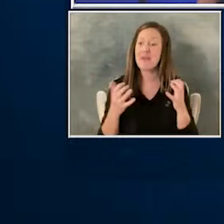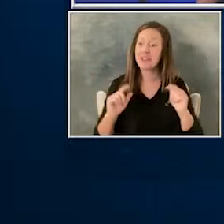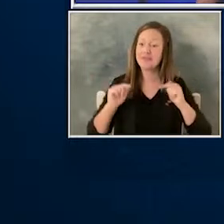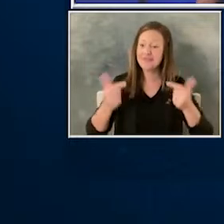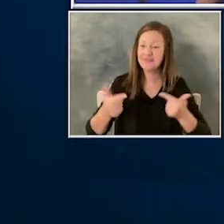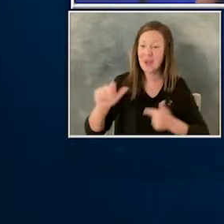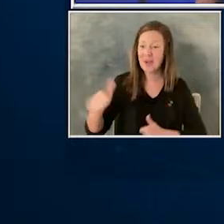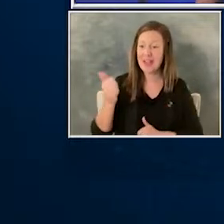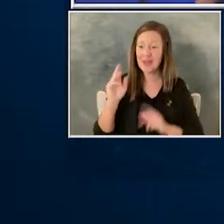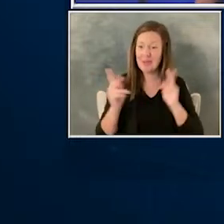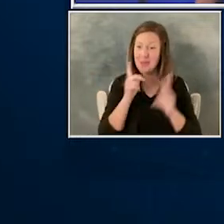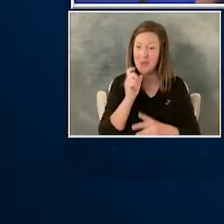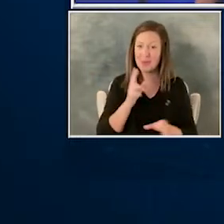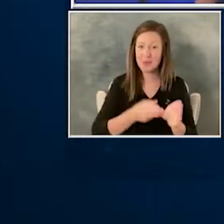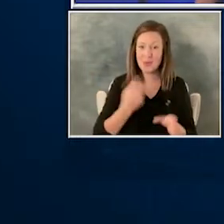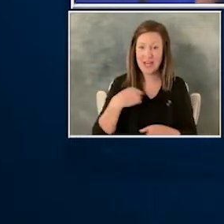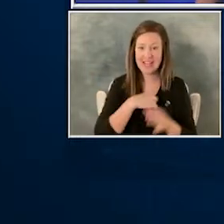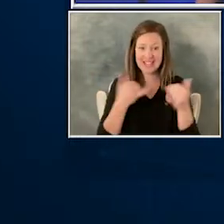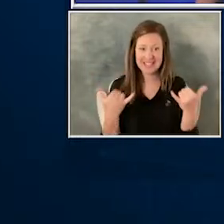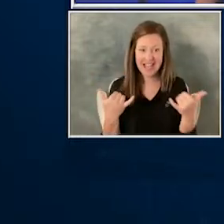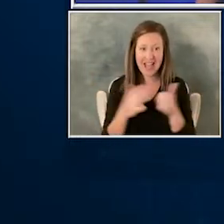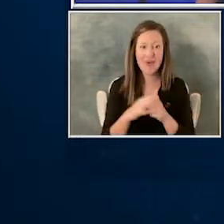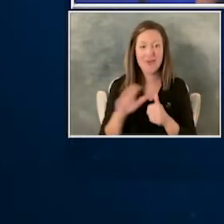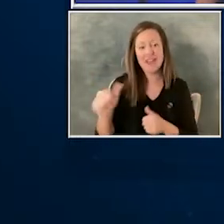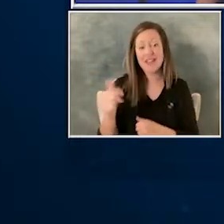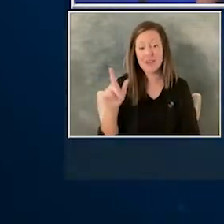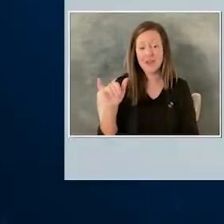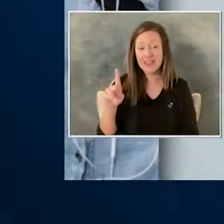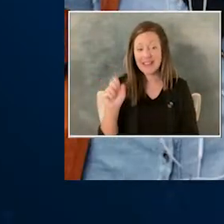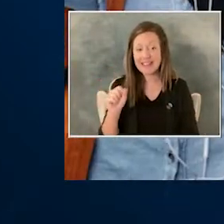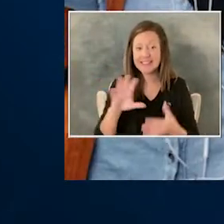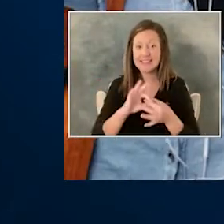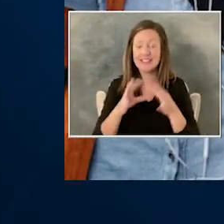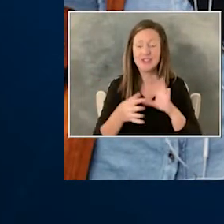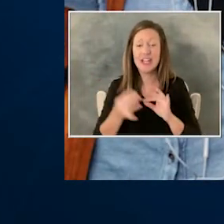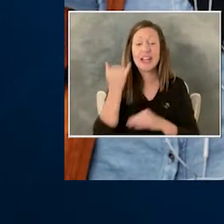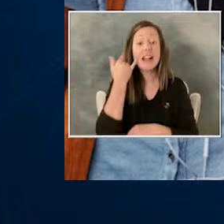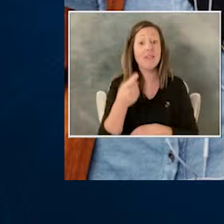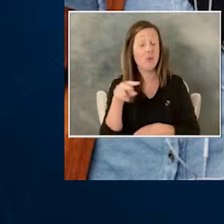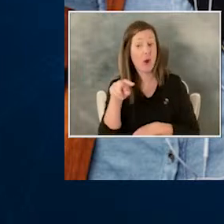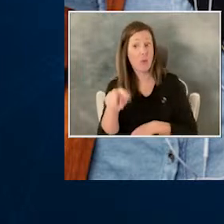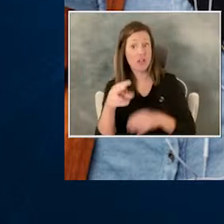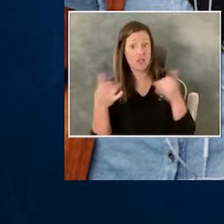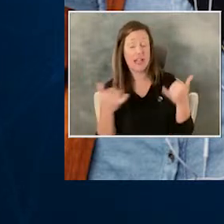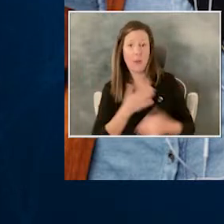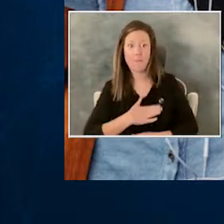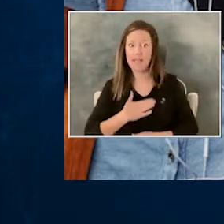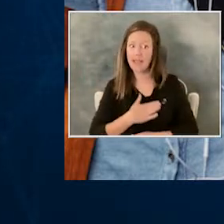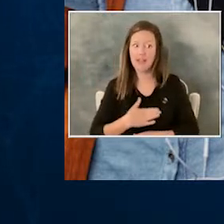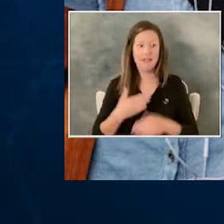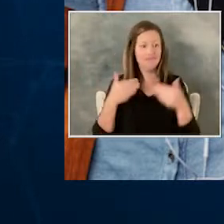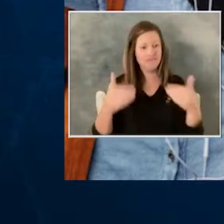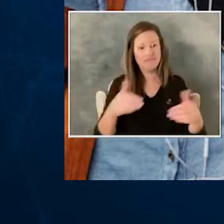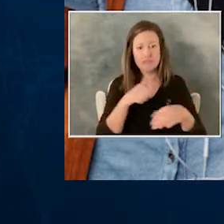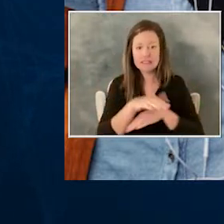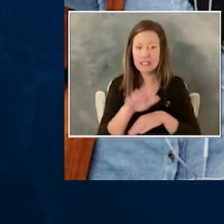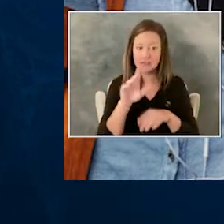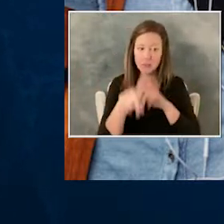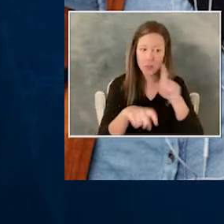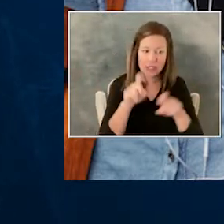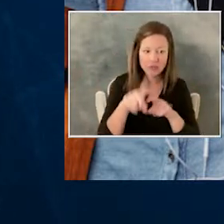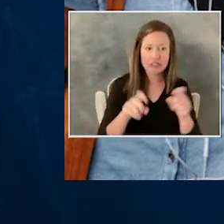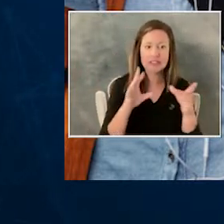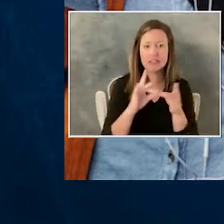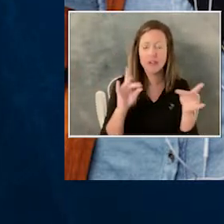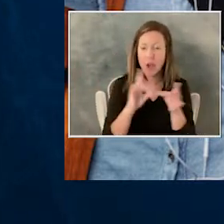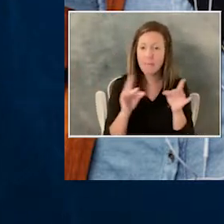us now. The other links in this chain. And if you're watching live, feel free to send any questions or comments or thoughts you have to